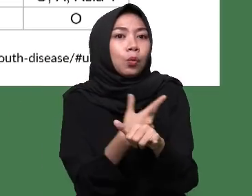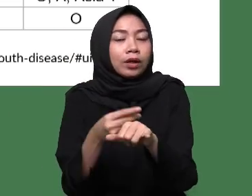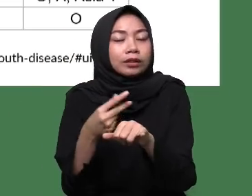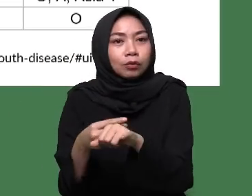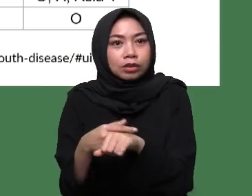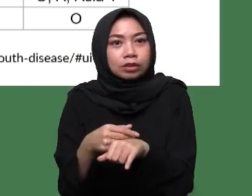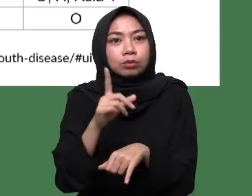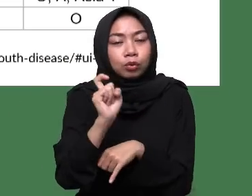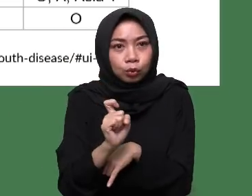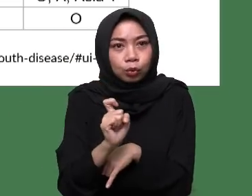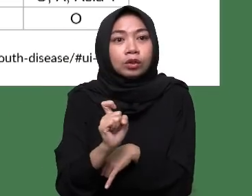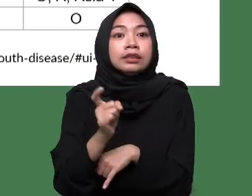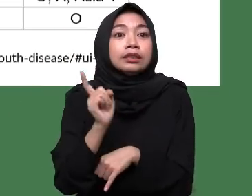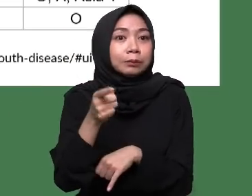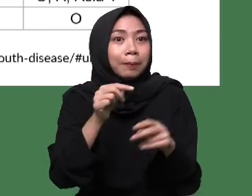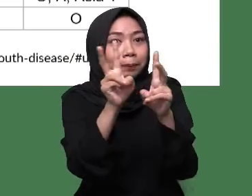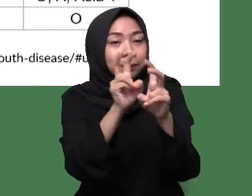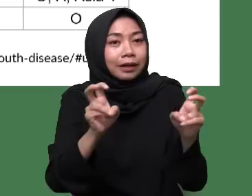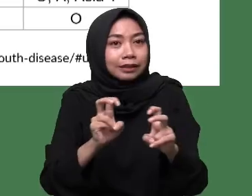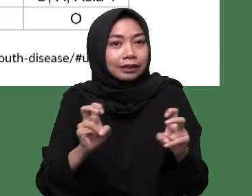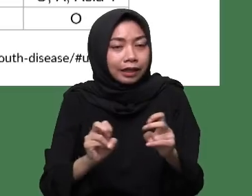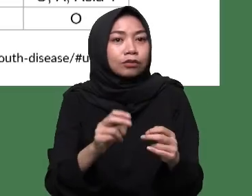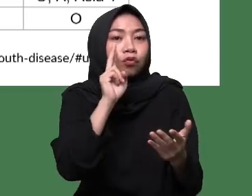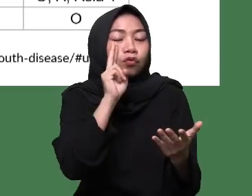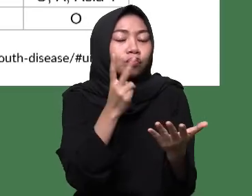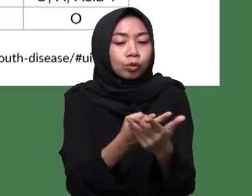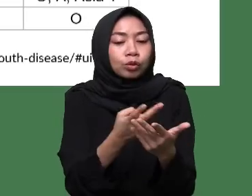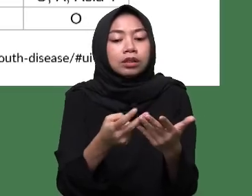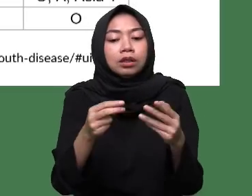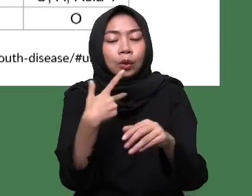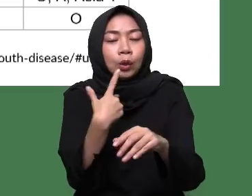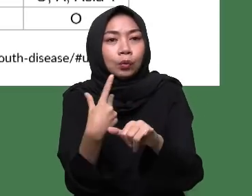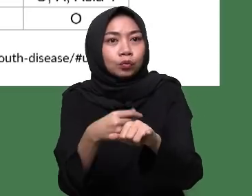that FMD vaccinations would reduce the